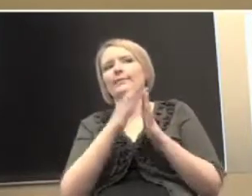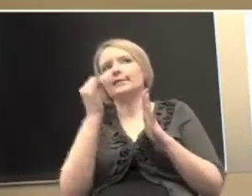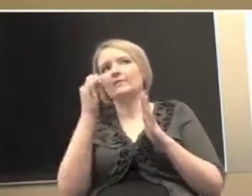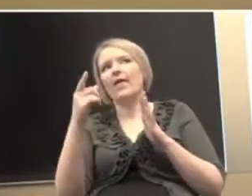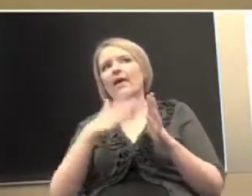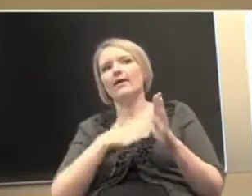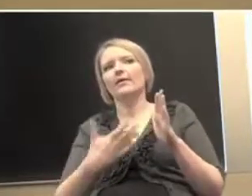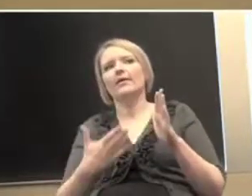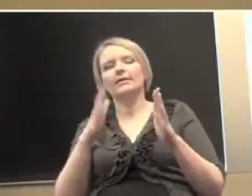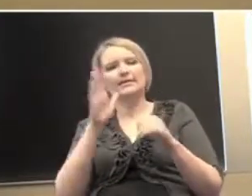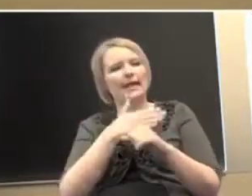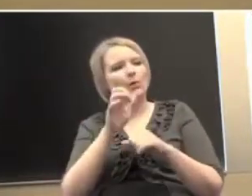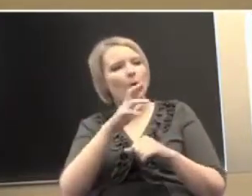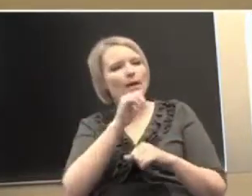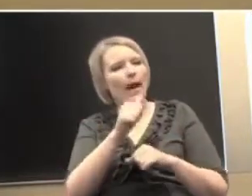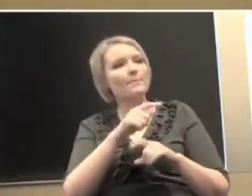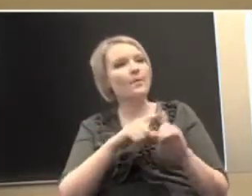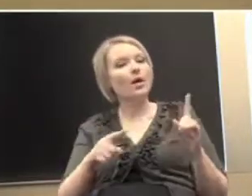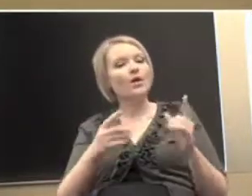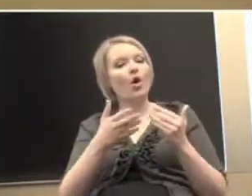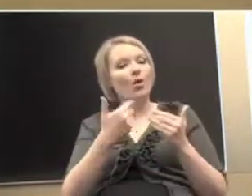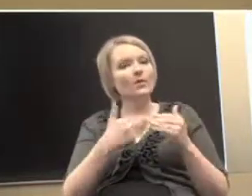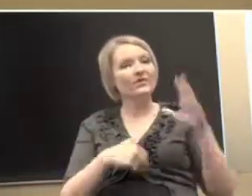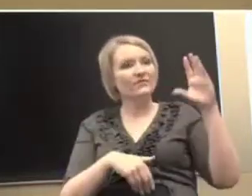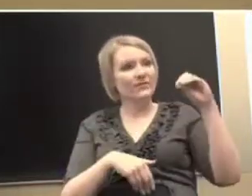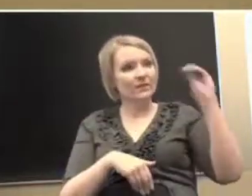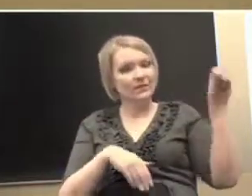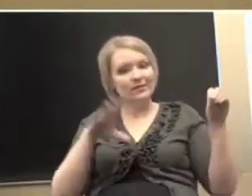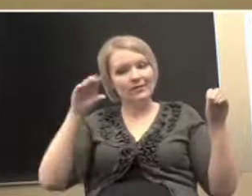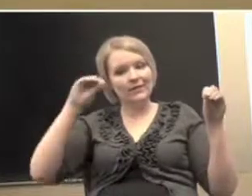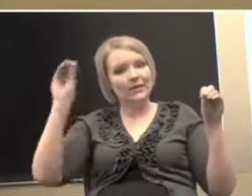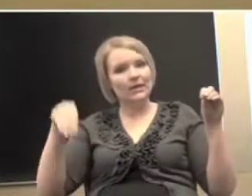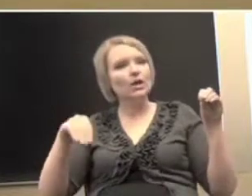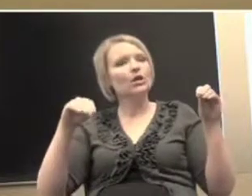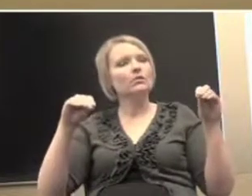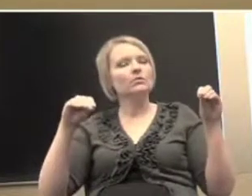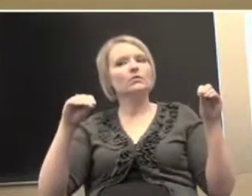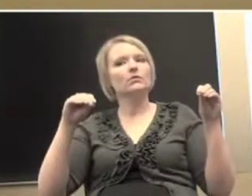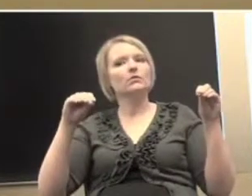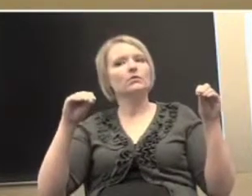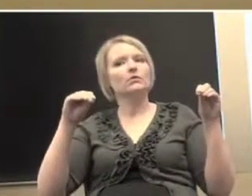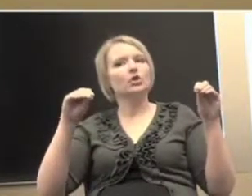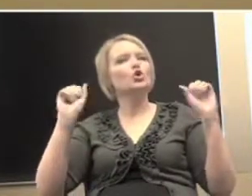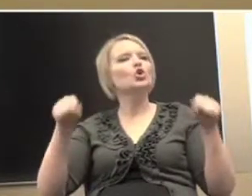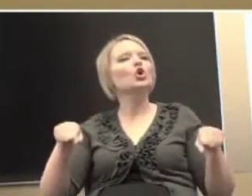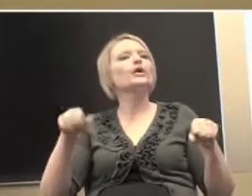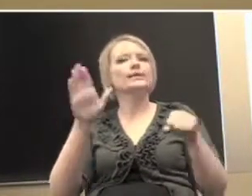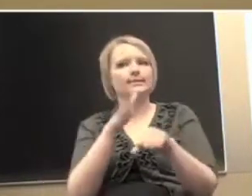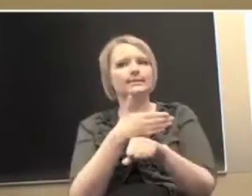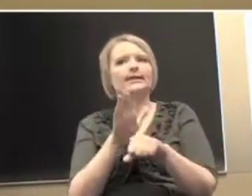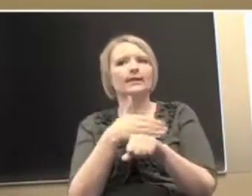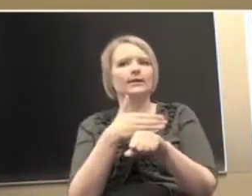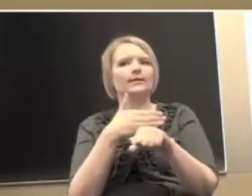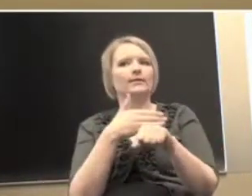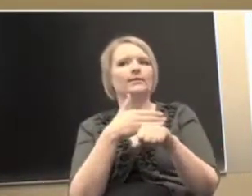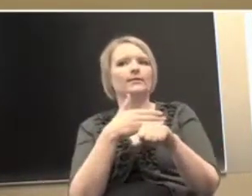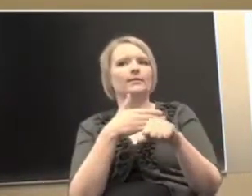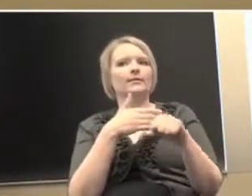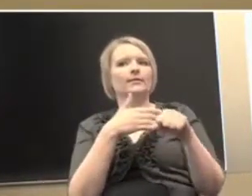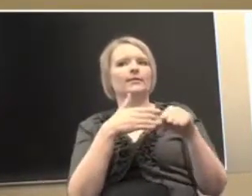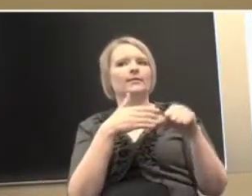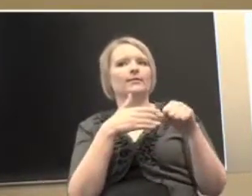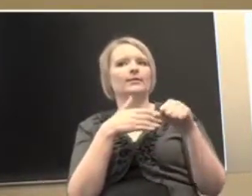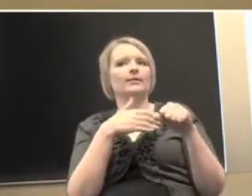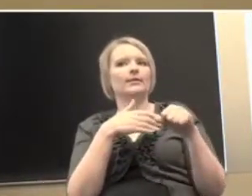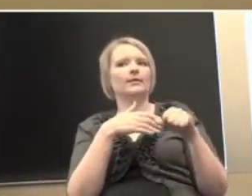not, almost 50-50 in a group of teachers, the person will or won't sing. If the person doesn't sing, it's not because they